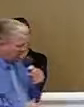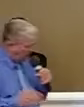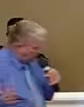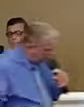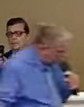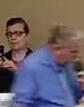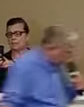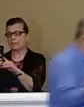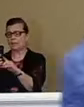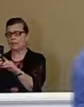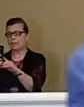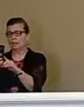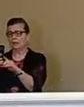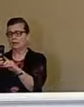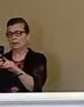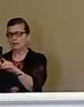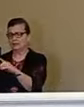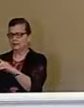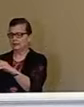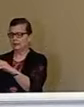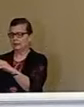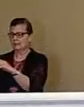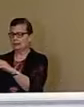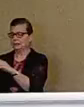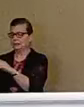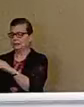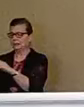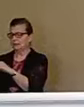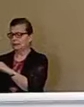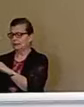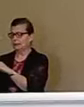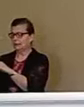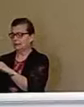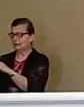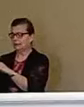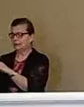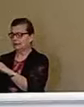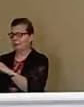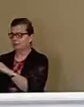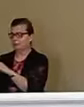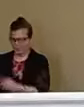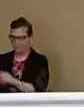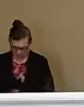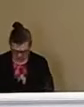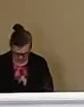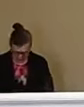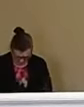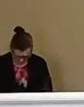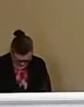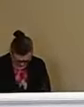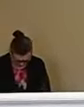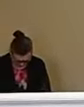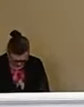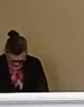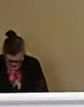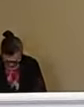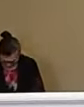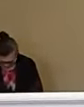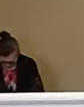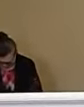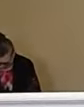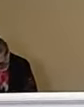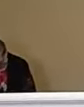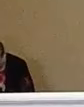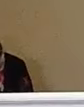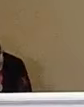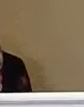my heart? Would you cleanse my soul, God? In the name of Jesus. Come on, just begin to talk to him. Come on, ask for